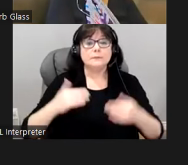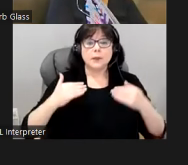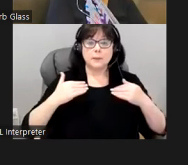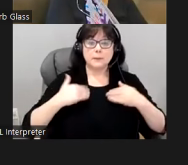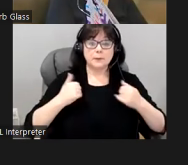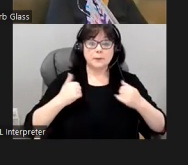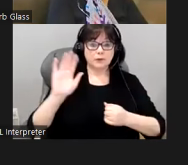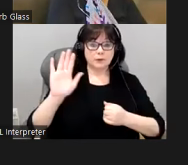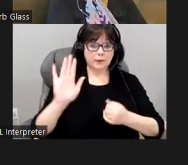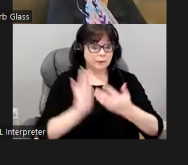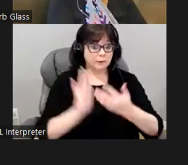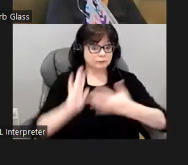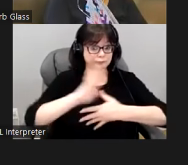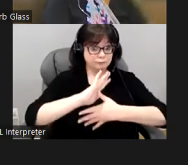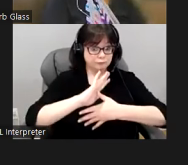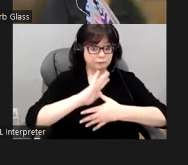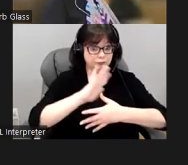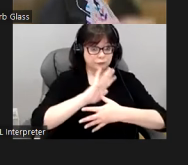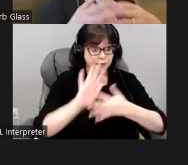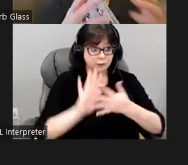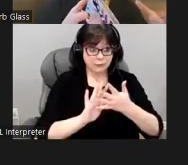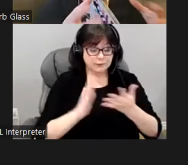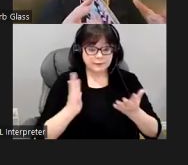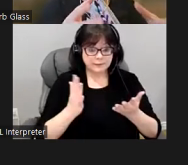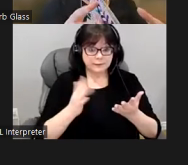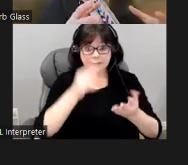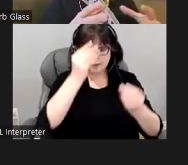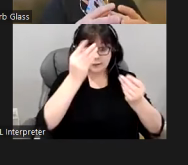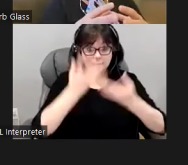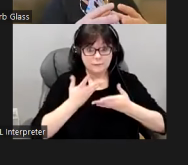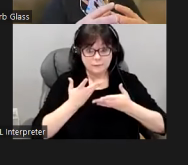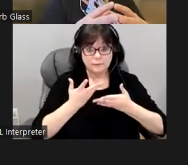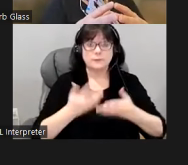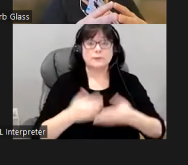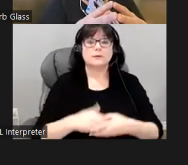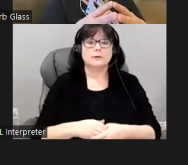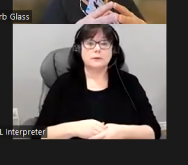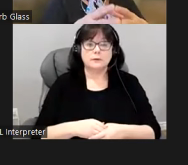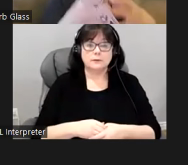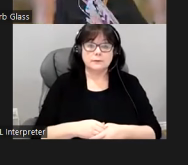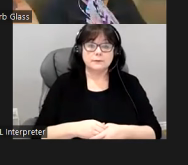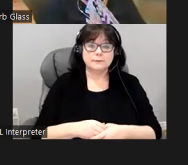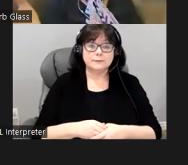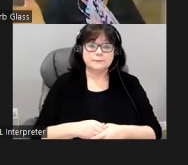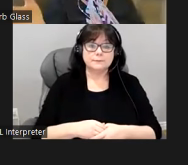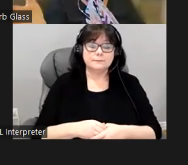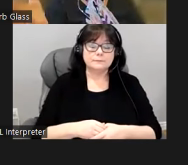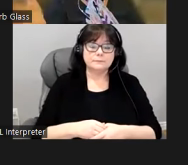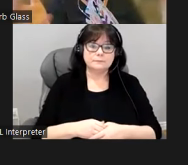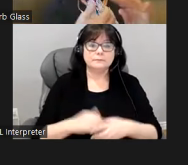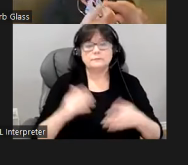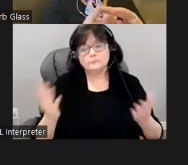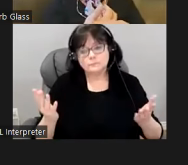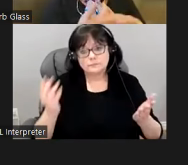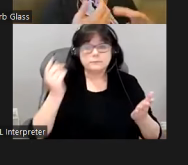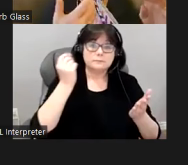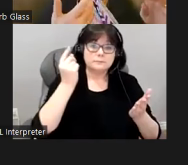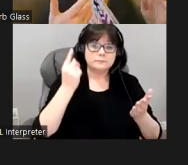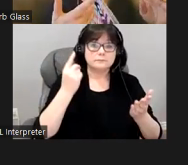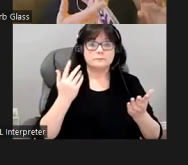organizations and regional networks is that part of what they're trying to do actually through, as well as the good work, obviously around